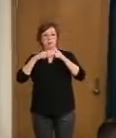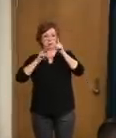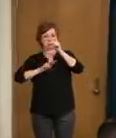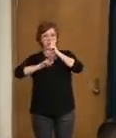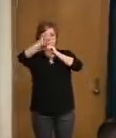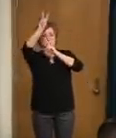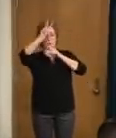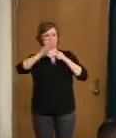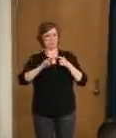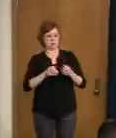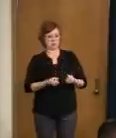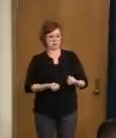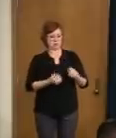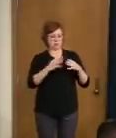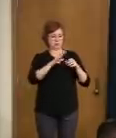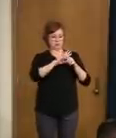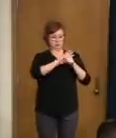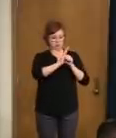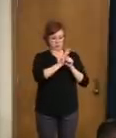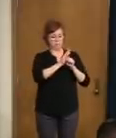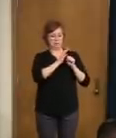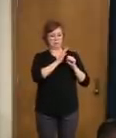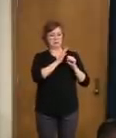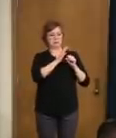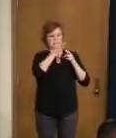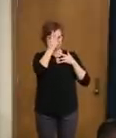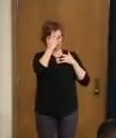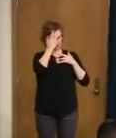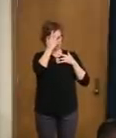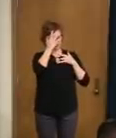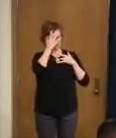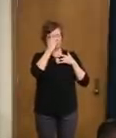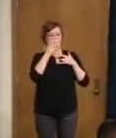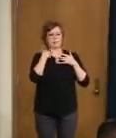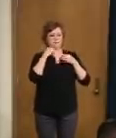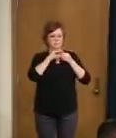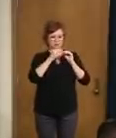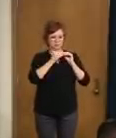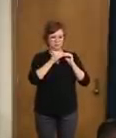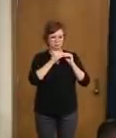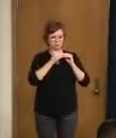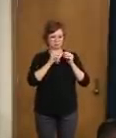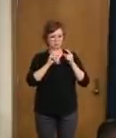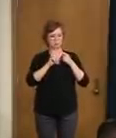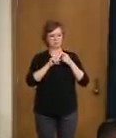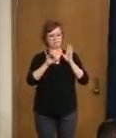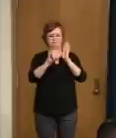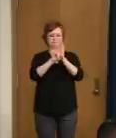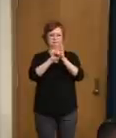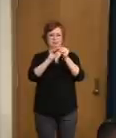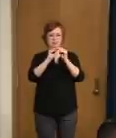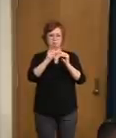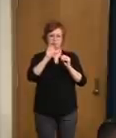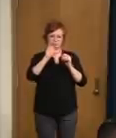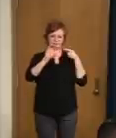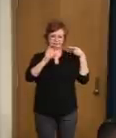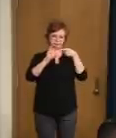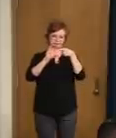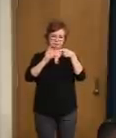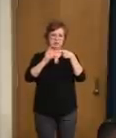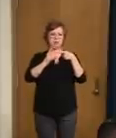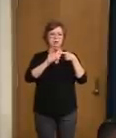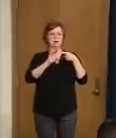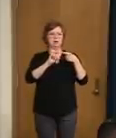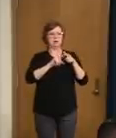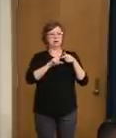then they calculate a number that they use for the modeling assumptions that's called the undiagnosed infectives. And that can be anywhere